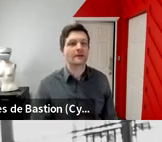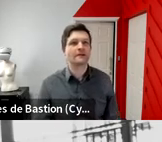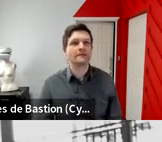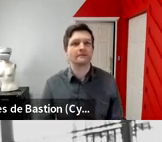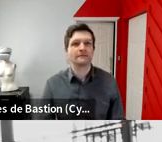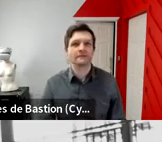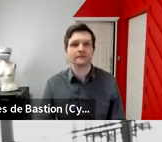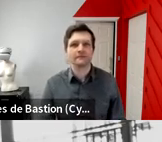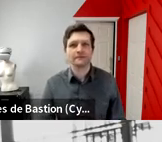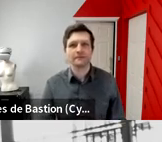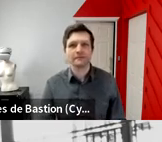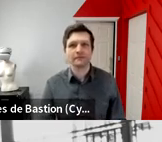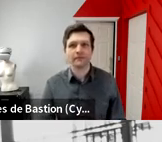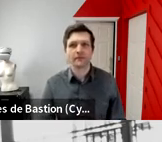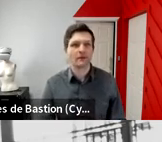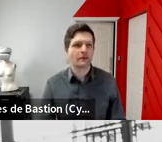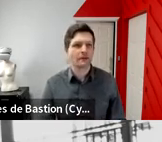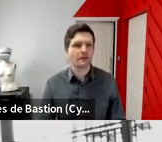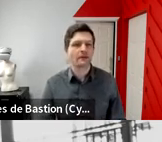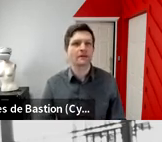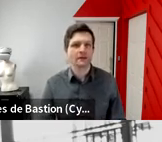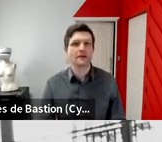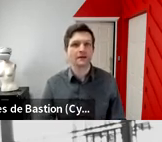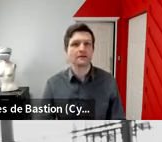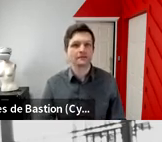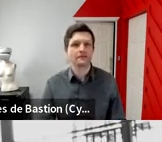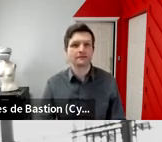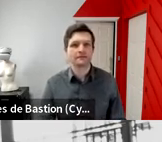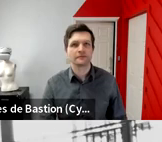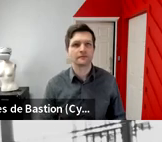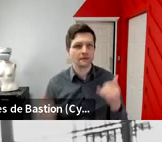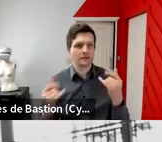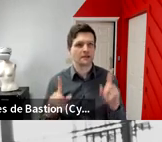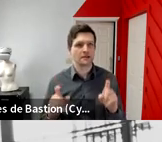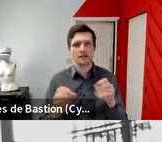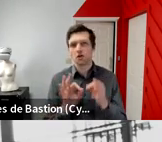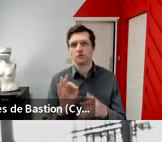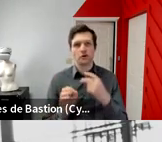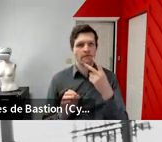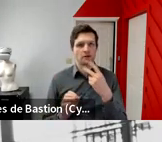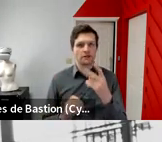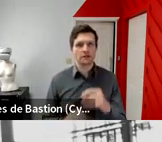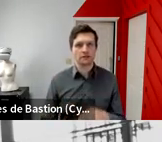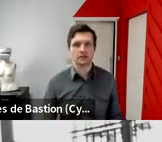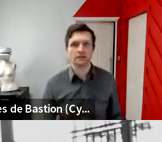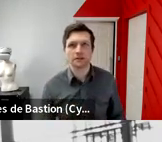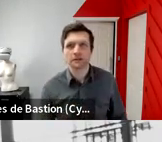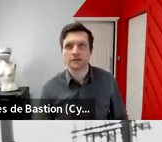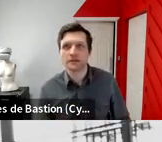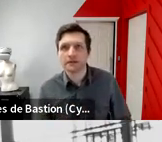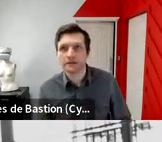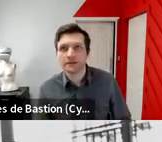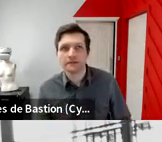little muffled, but we can hear you. How about now? That's much better. Yeah, I'm gonna turn it over to Travis. Yeah, we'll